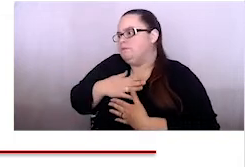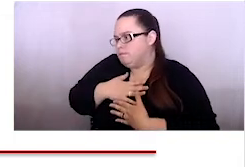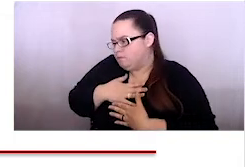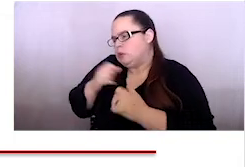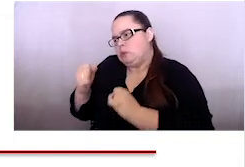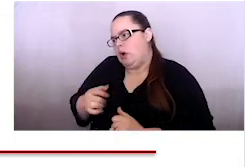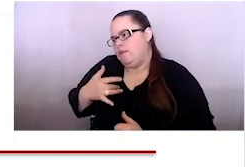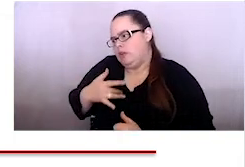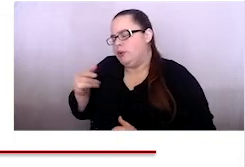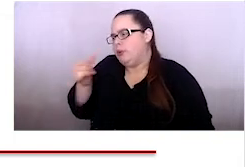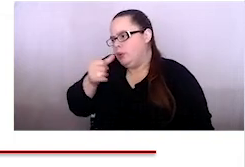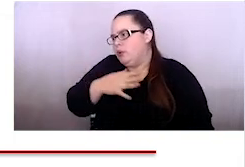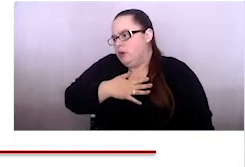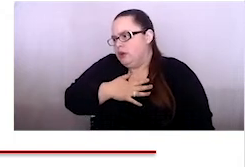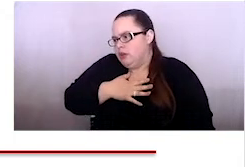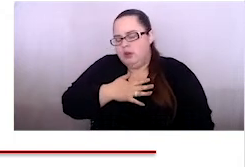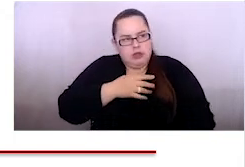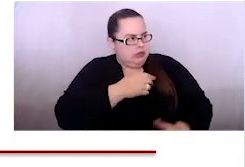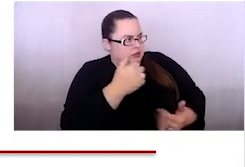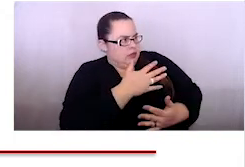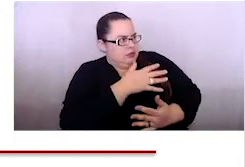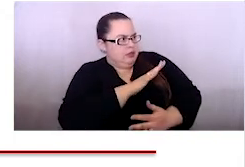Next slide, please.